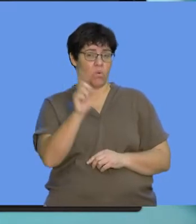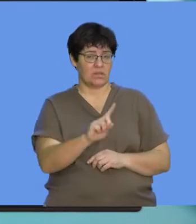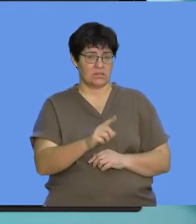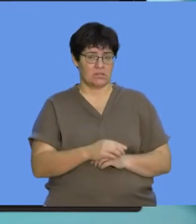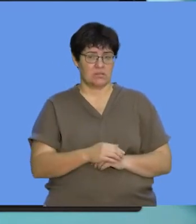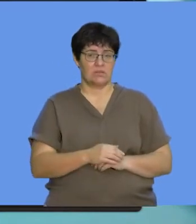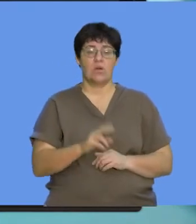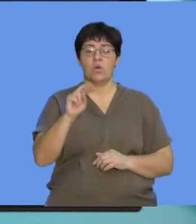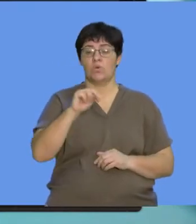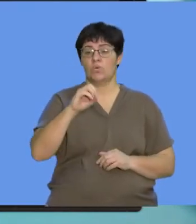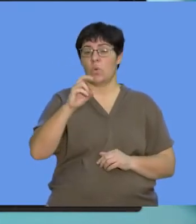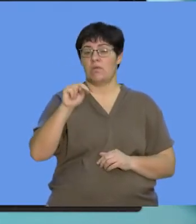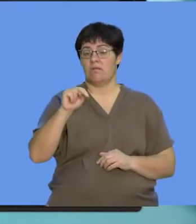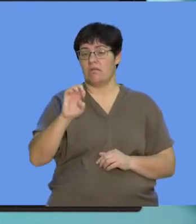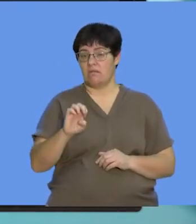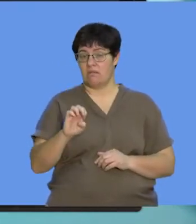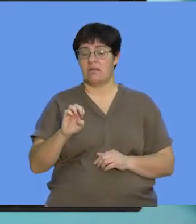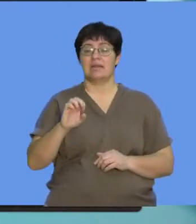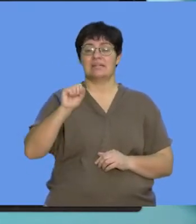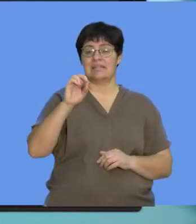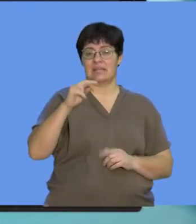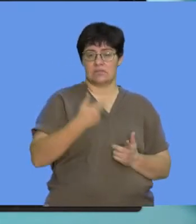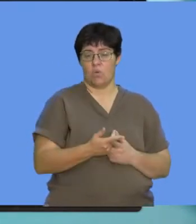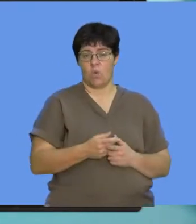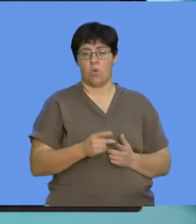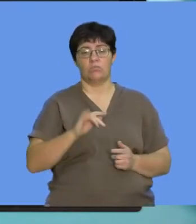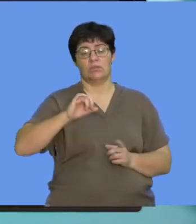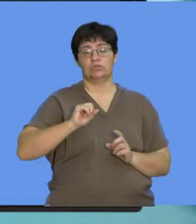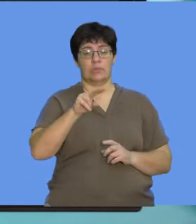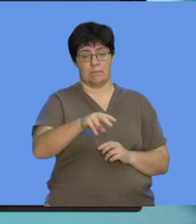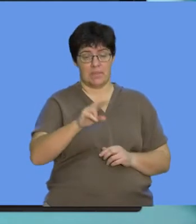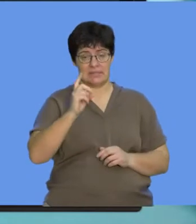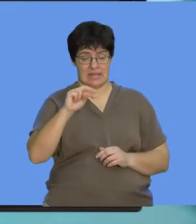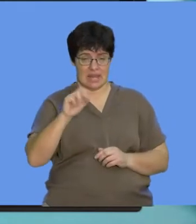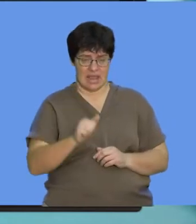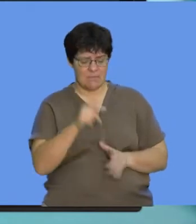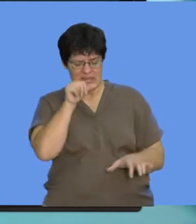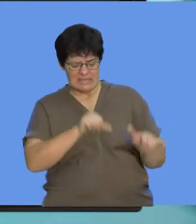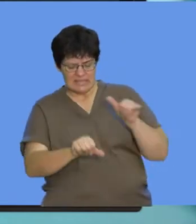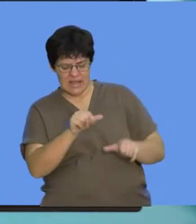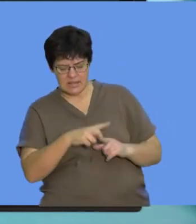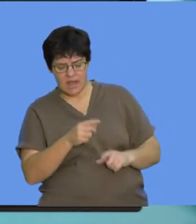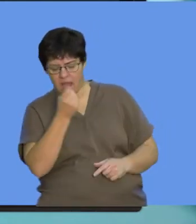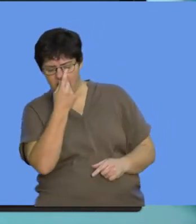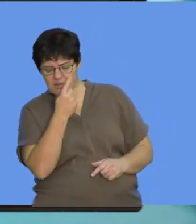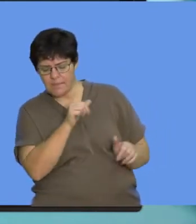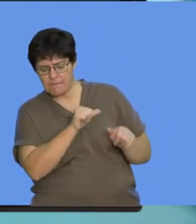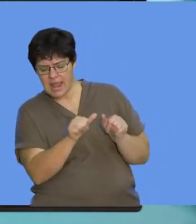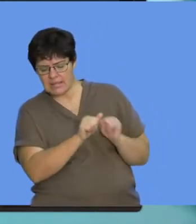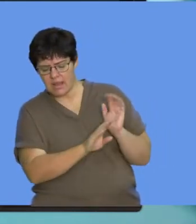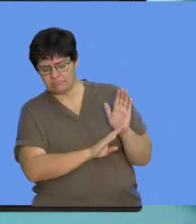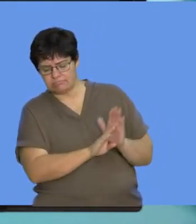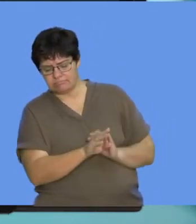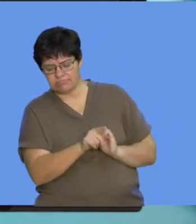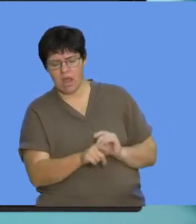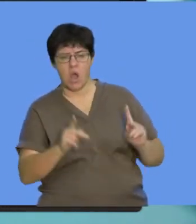previously as nonsense DNA or junk DNA. However, as scientists have understood the sequencing